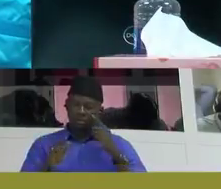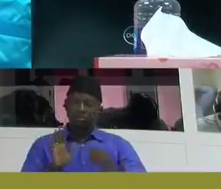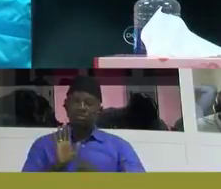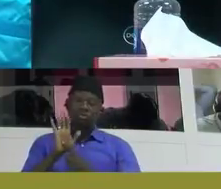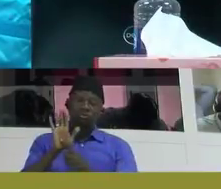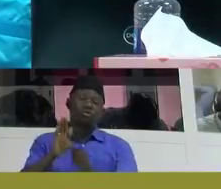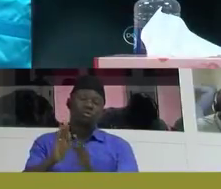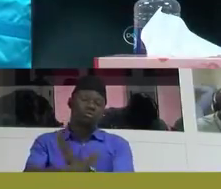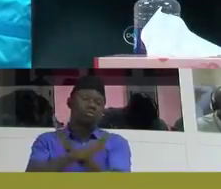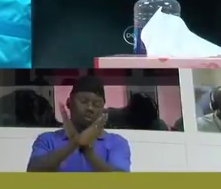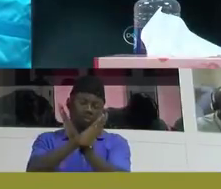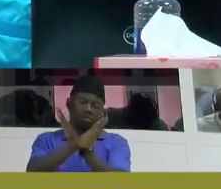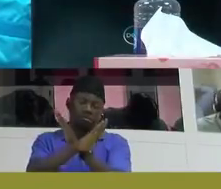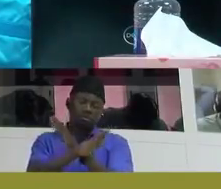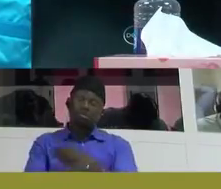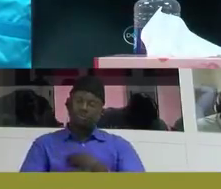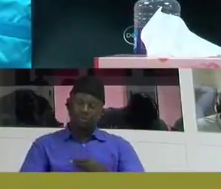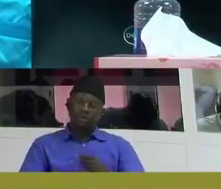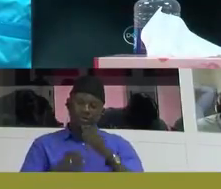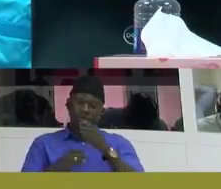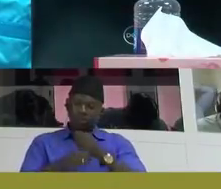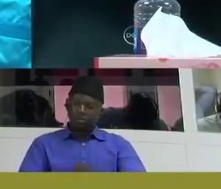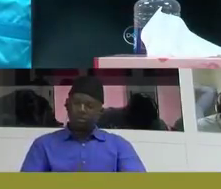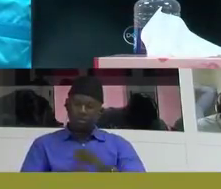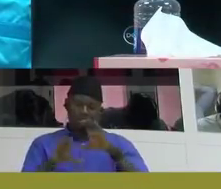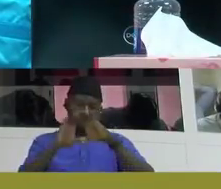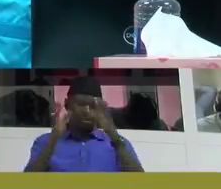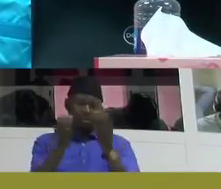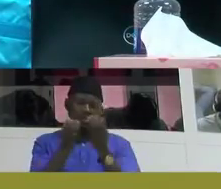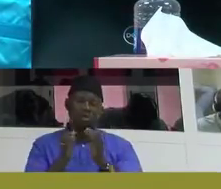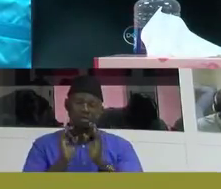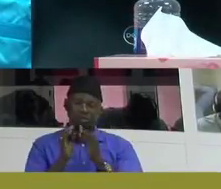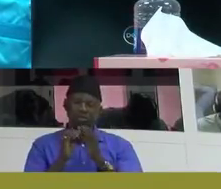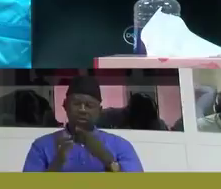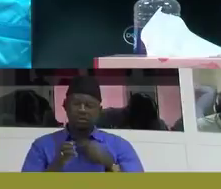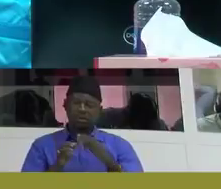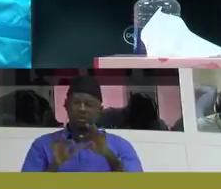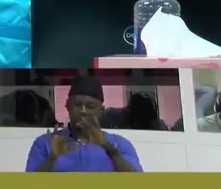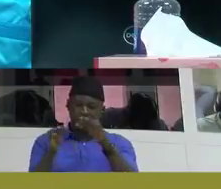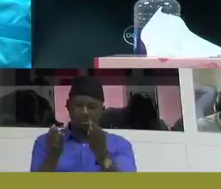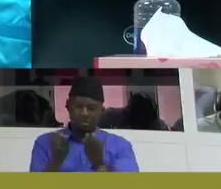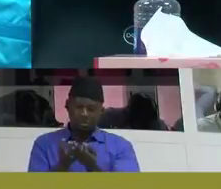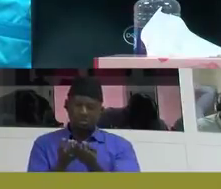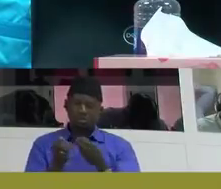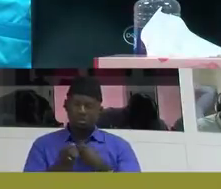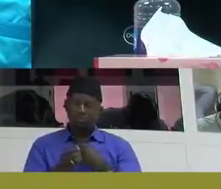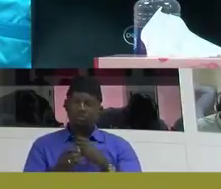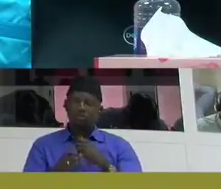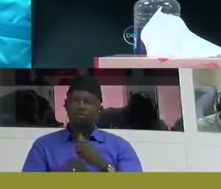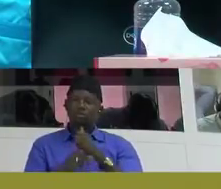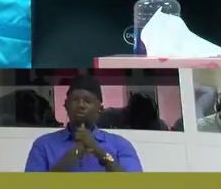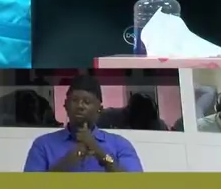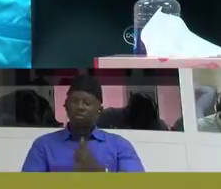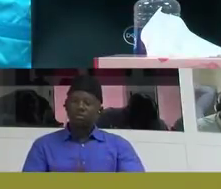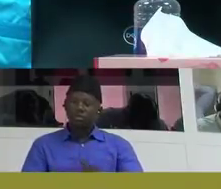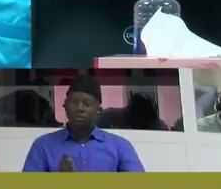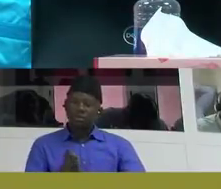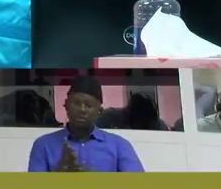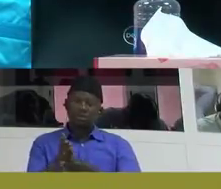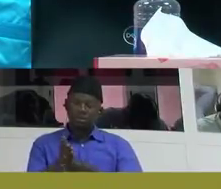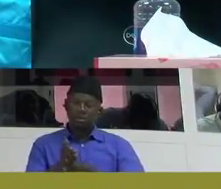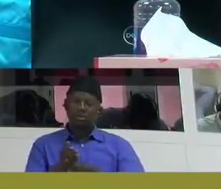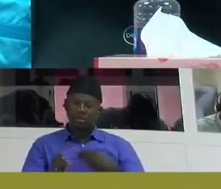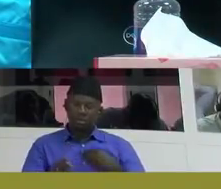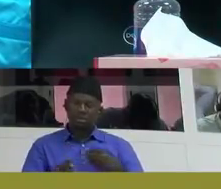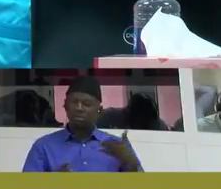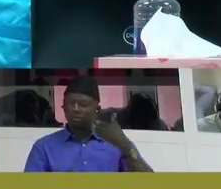the Christian community stated that a team of pastors representing the Christian community had visited the office of the